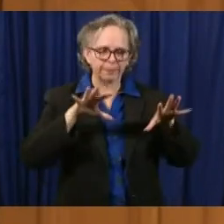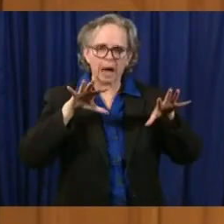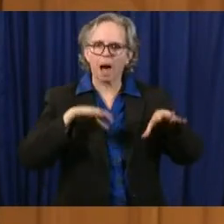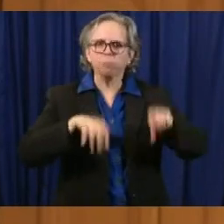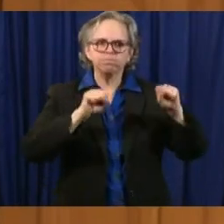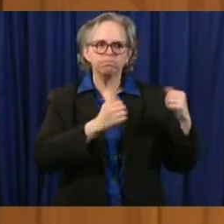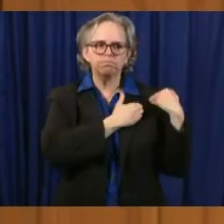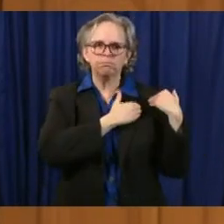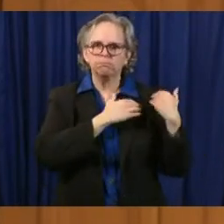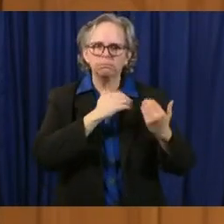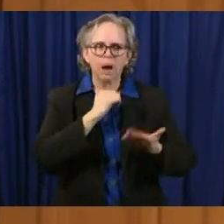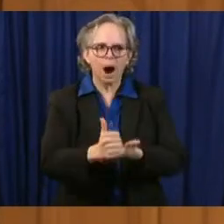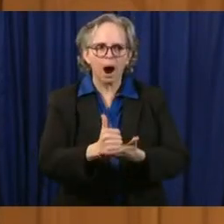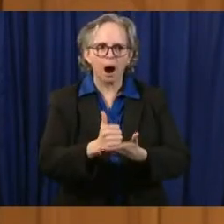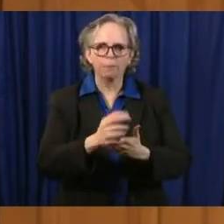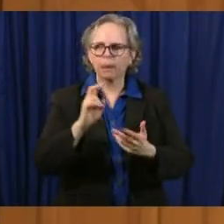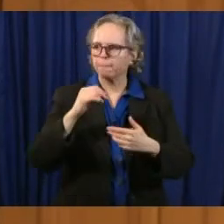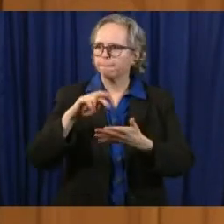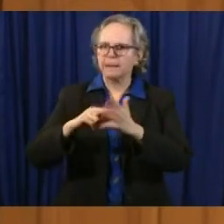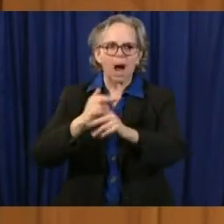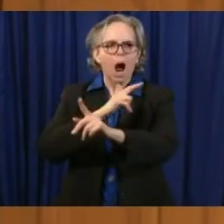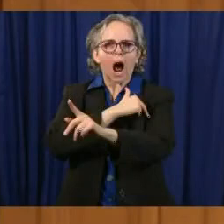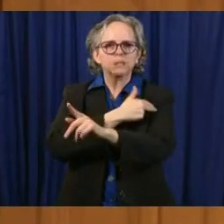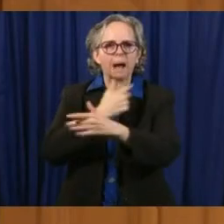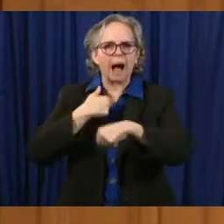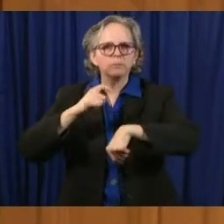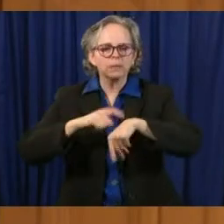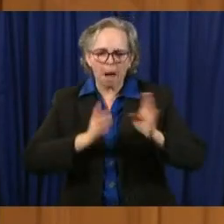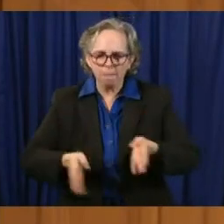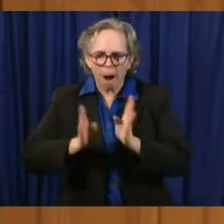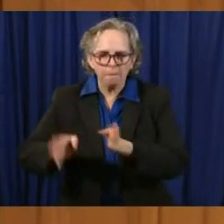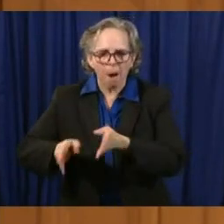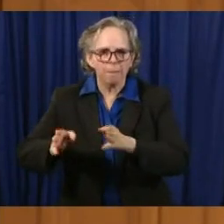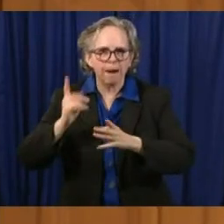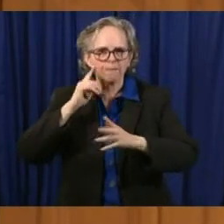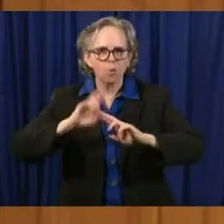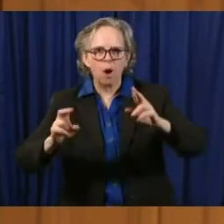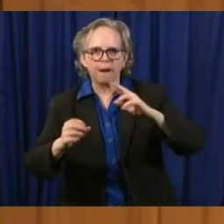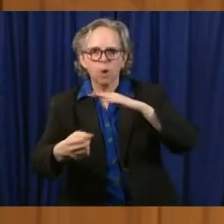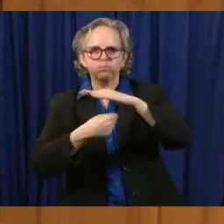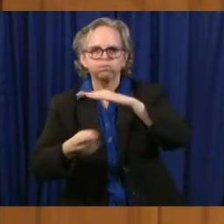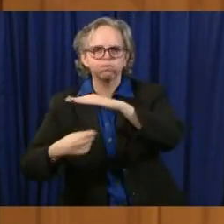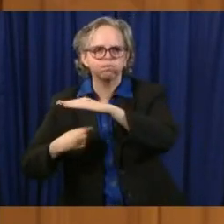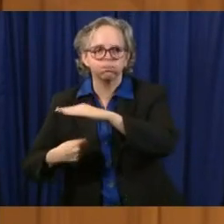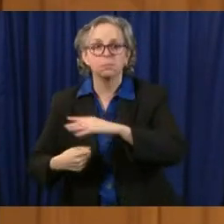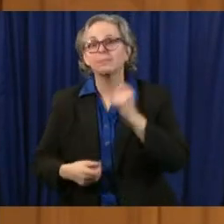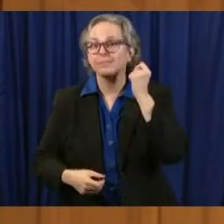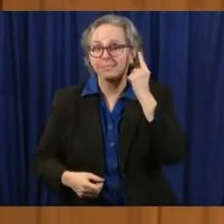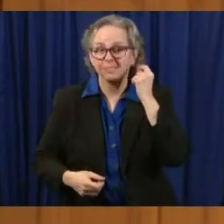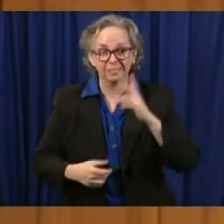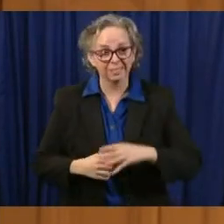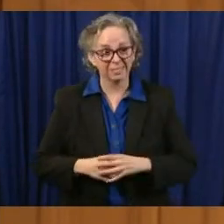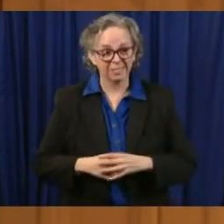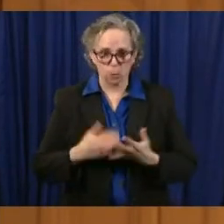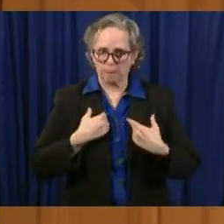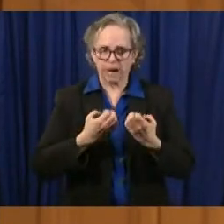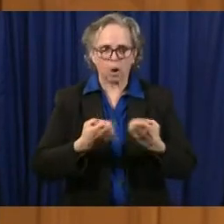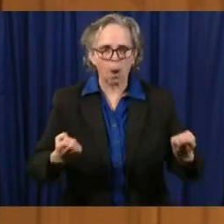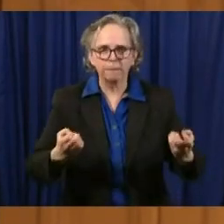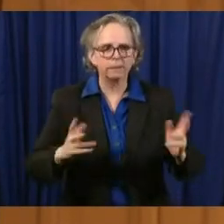hospitals to mobilize. We were able to free up a lot of equipment. They were able